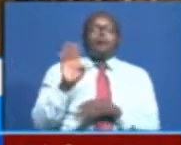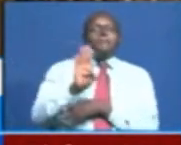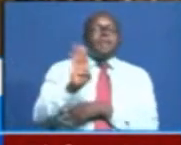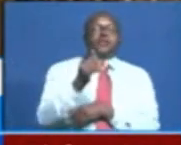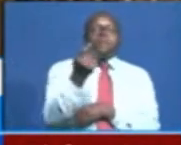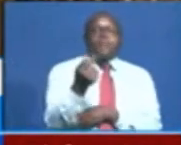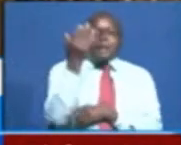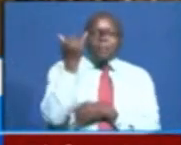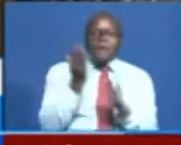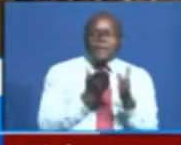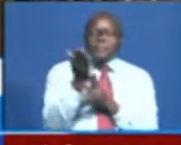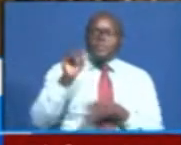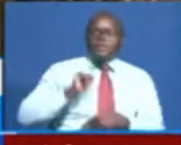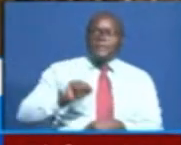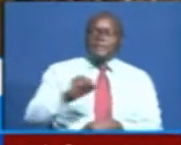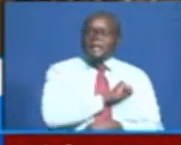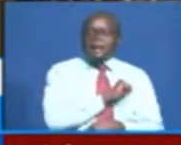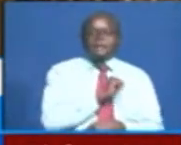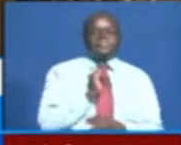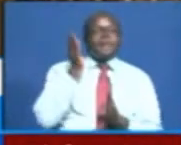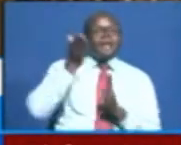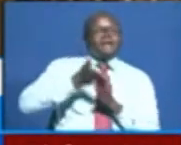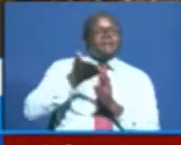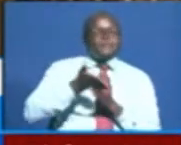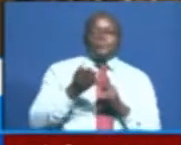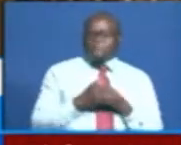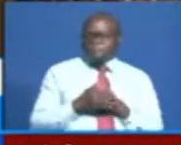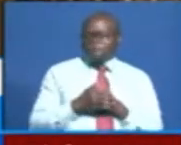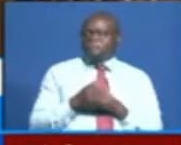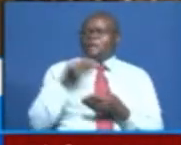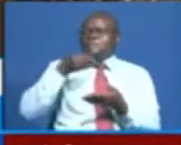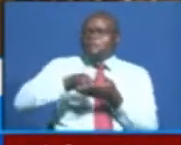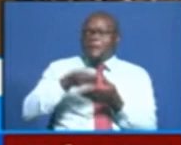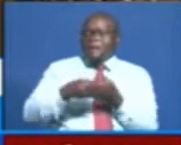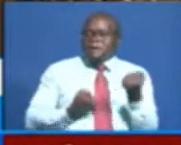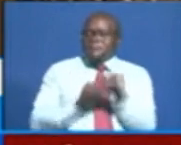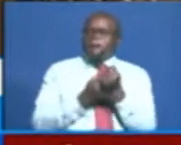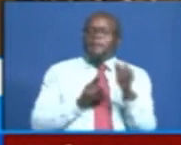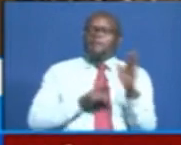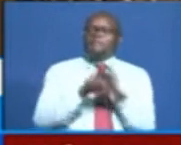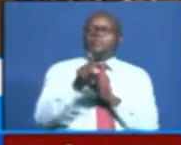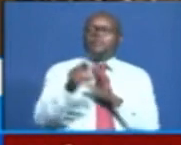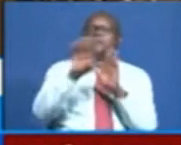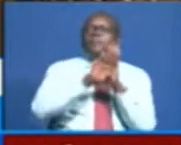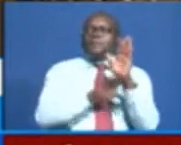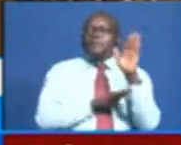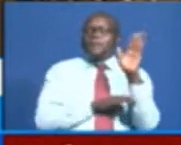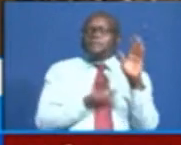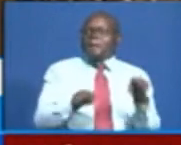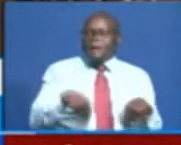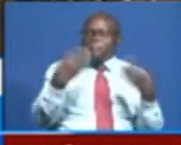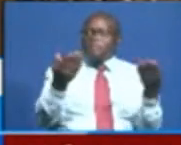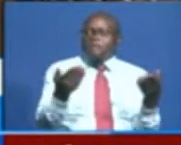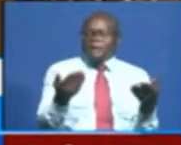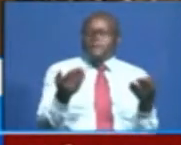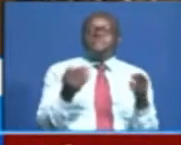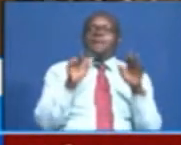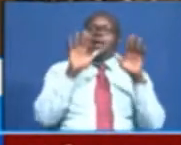courtesy of the Senate's intervention, to finance various development programs and provide essential